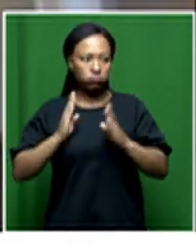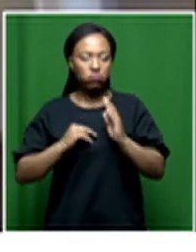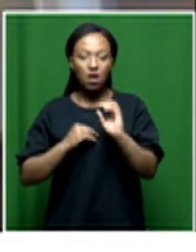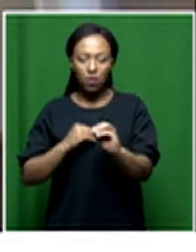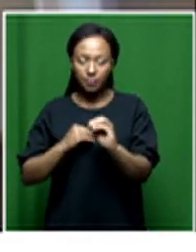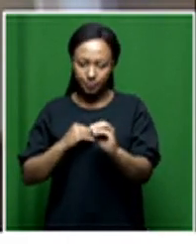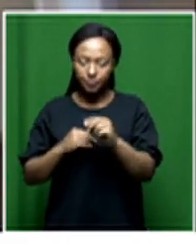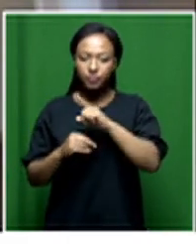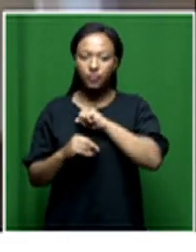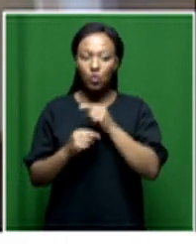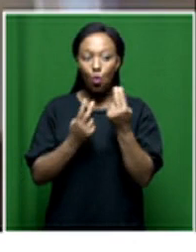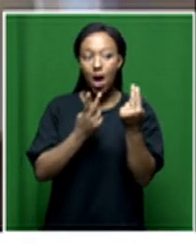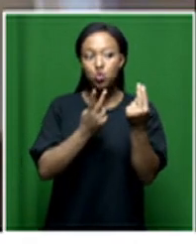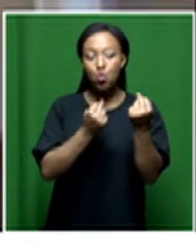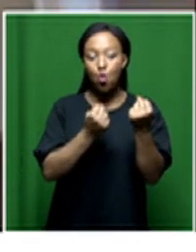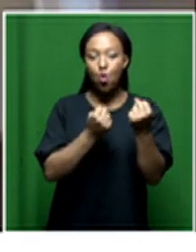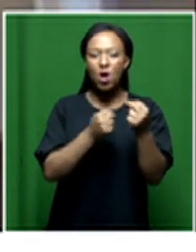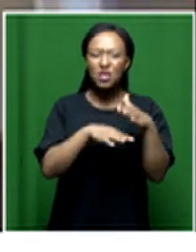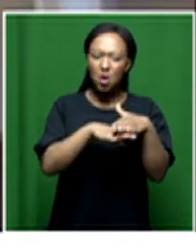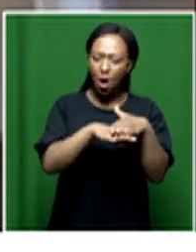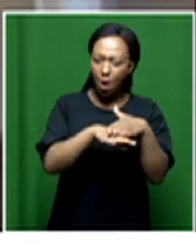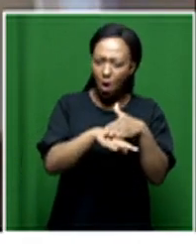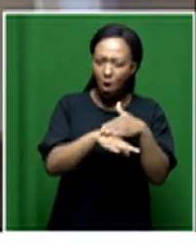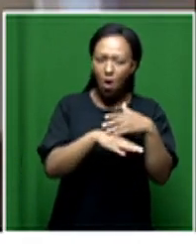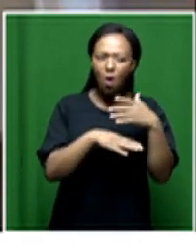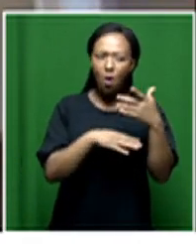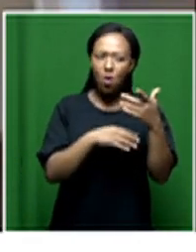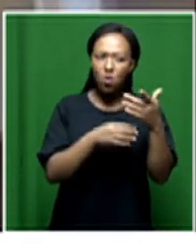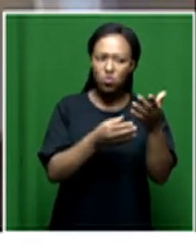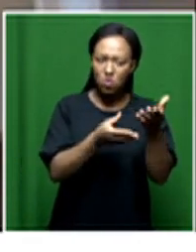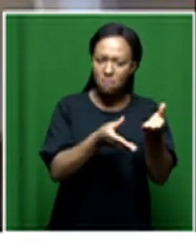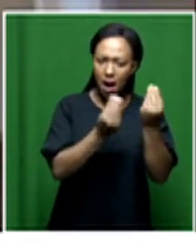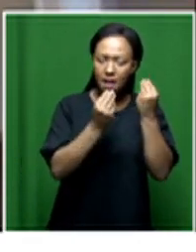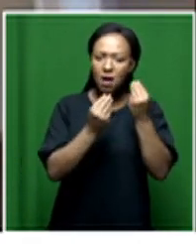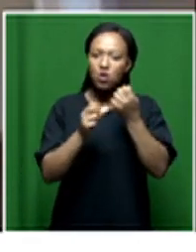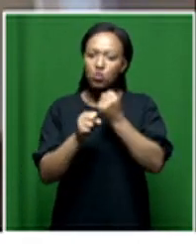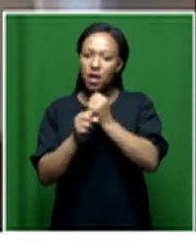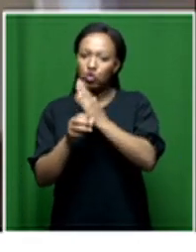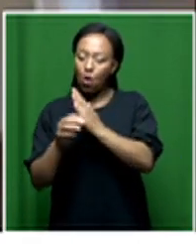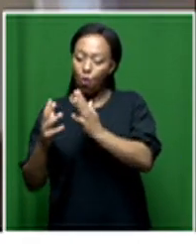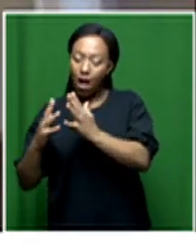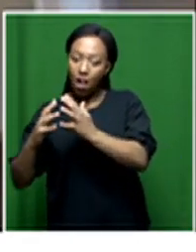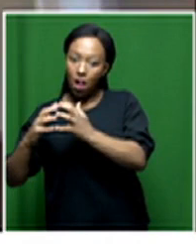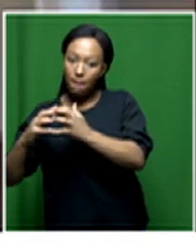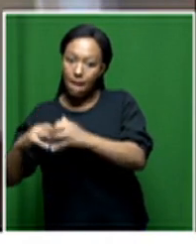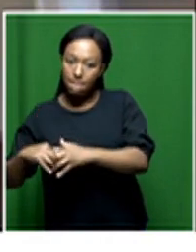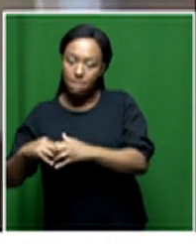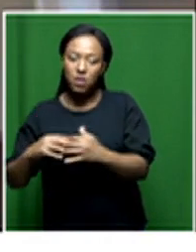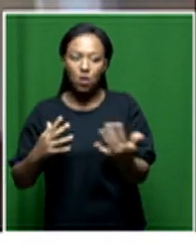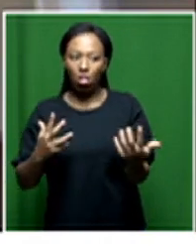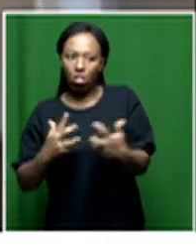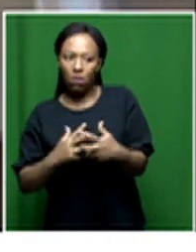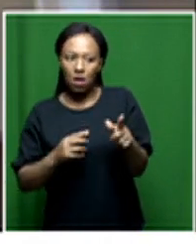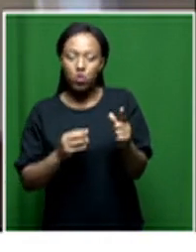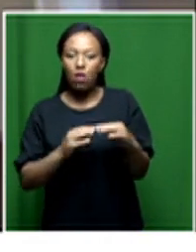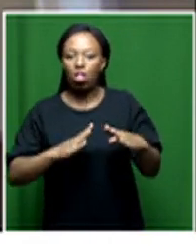that the new is not coming in at the right speed to match the shutting down of the old. And that really is the disconnect that we have at the